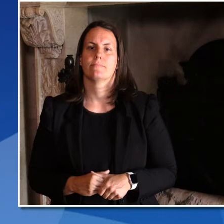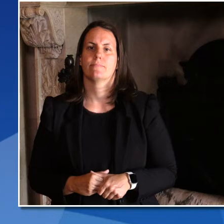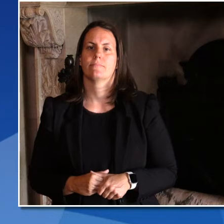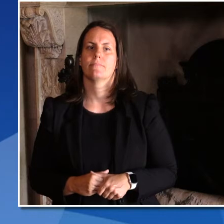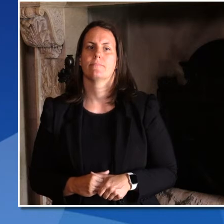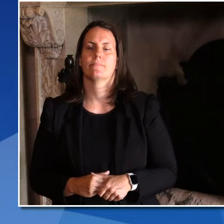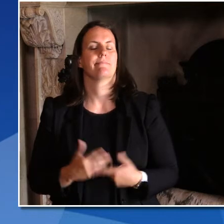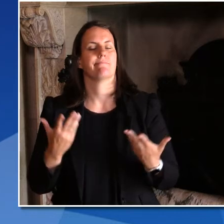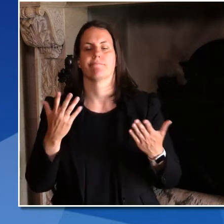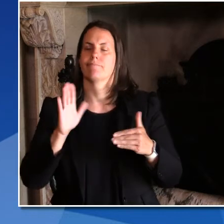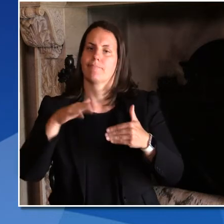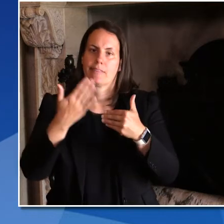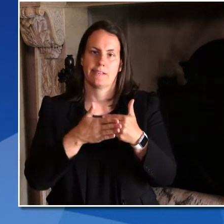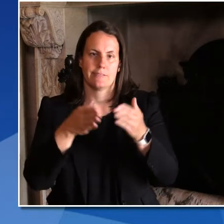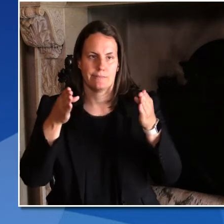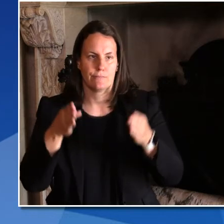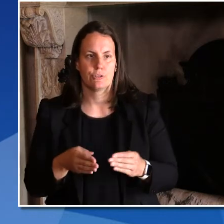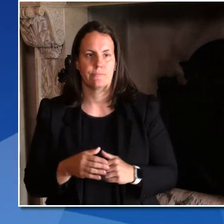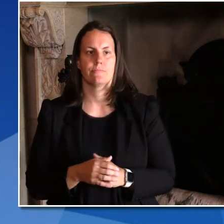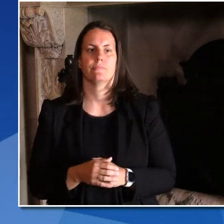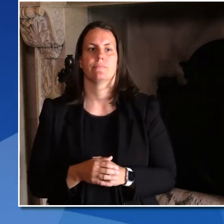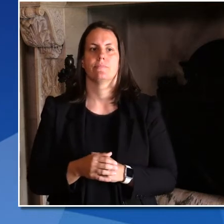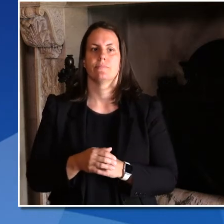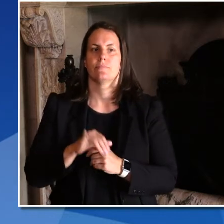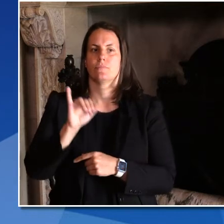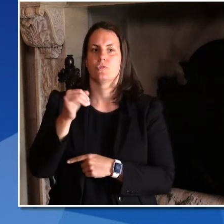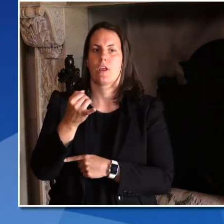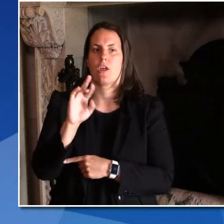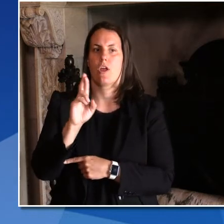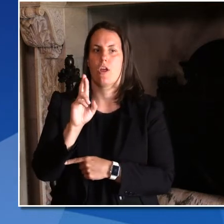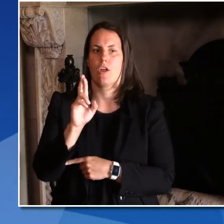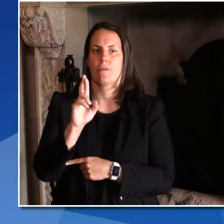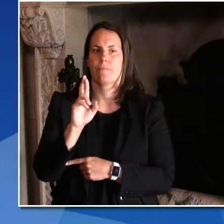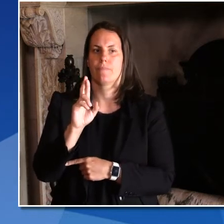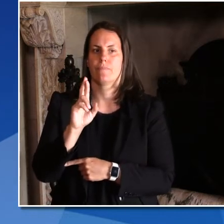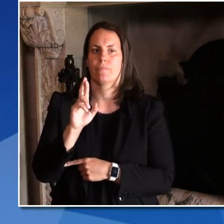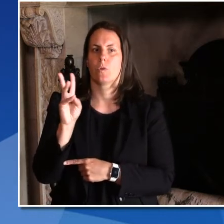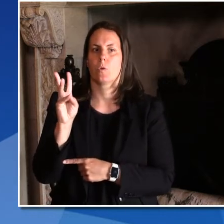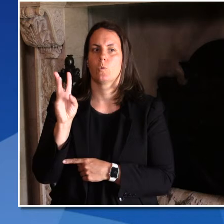Okay, moving on then to J.R. Ross from West Politics. J.R.